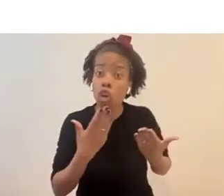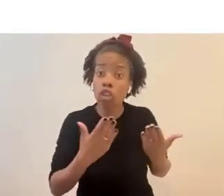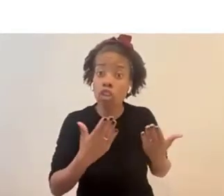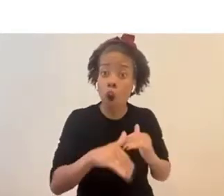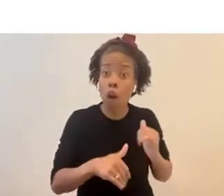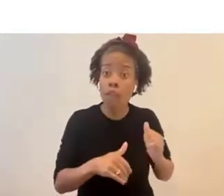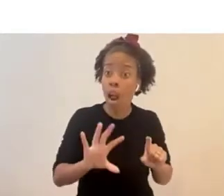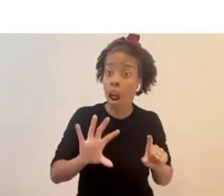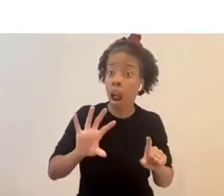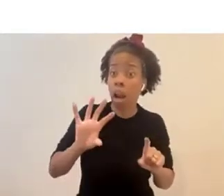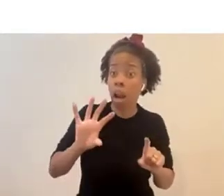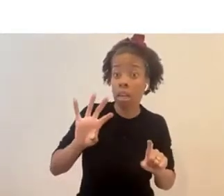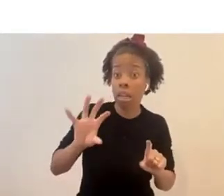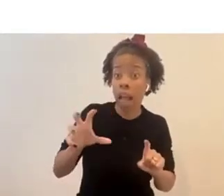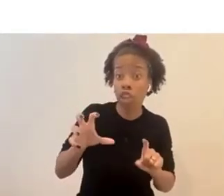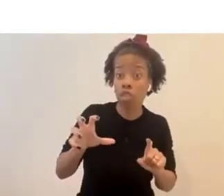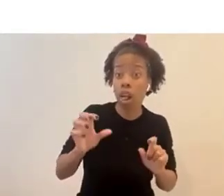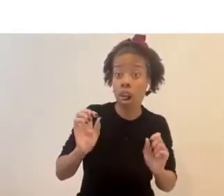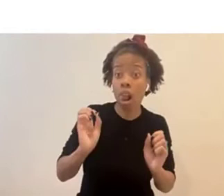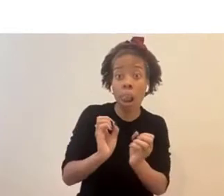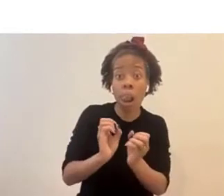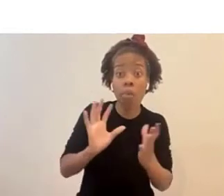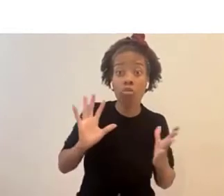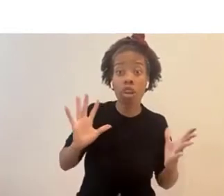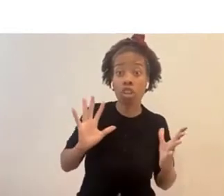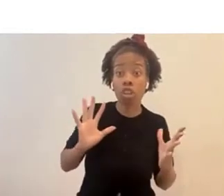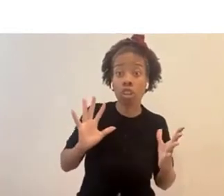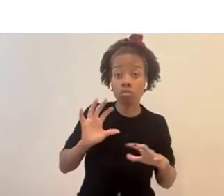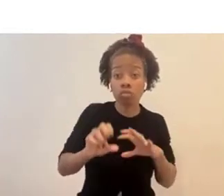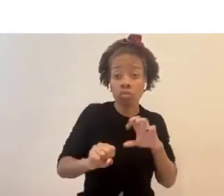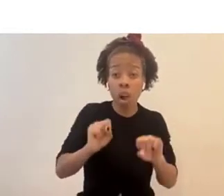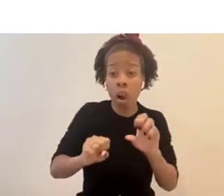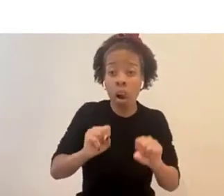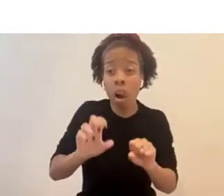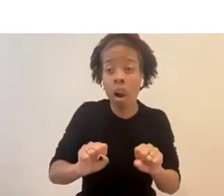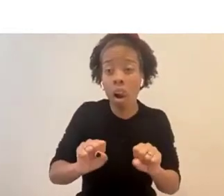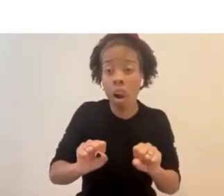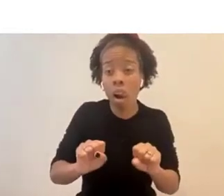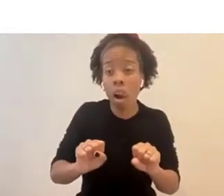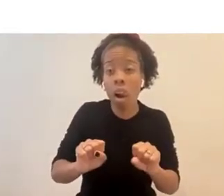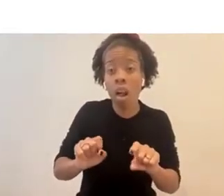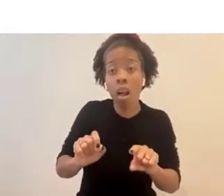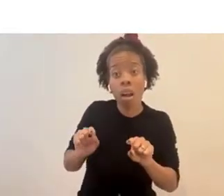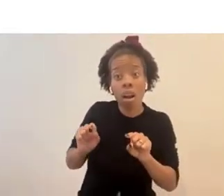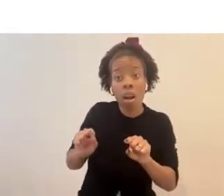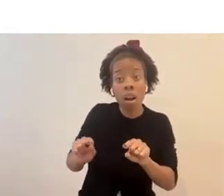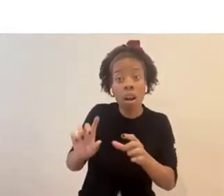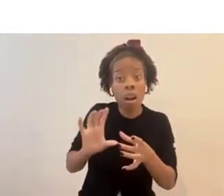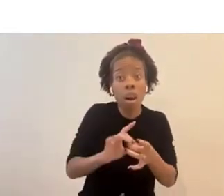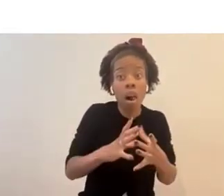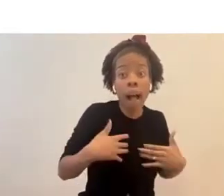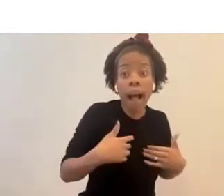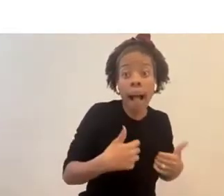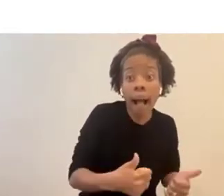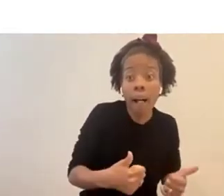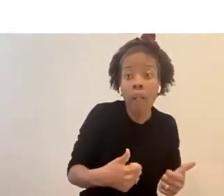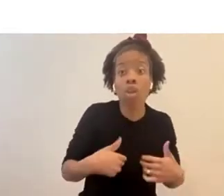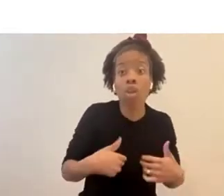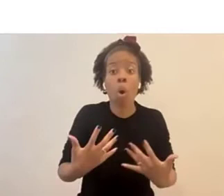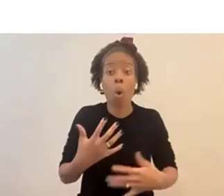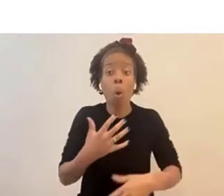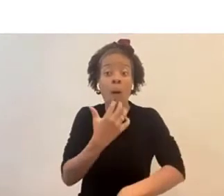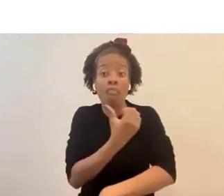national liberation struggles that had huge contributions made towards health or vaccination or tree